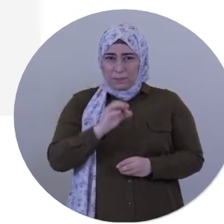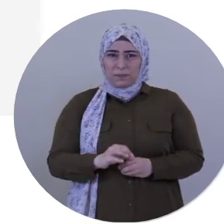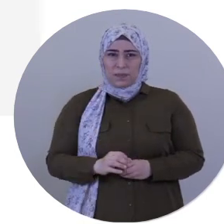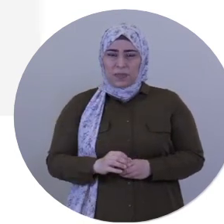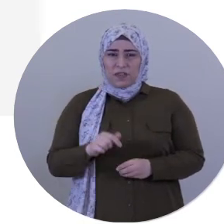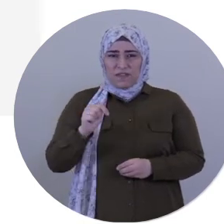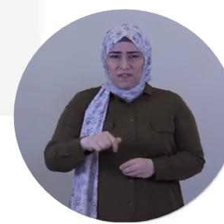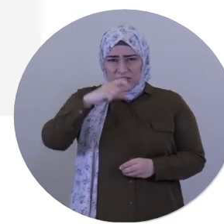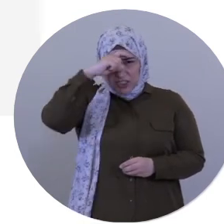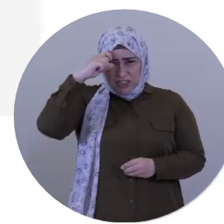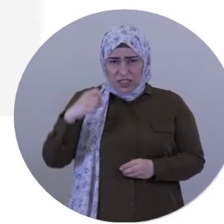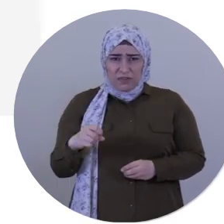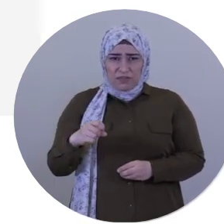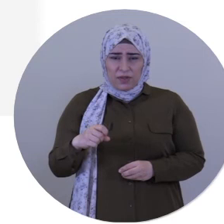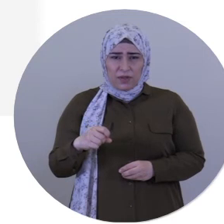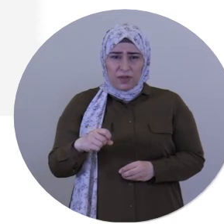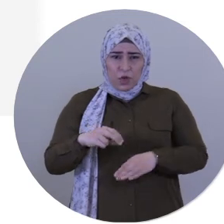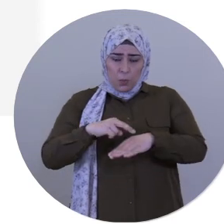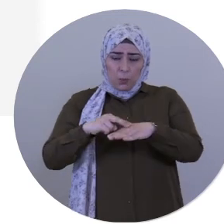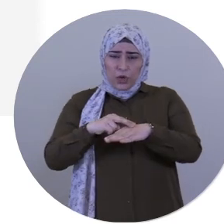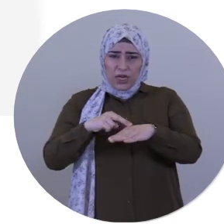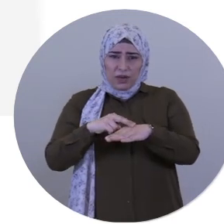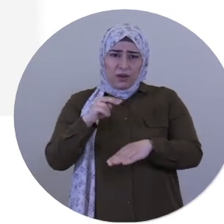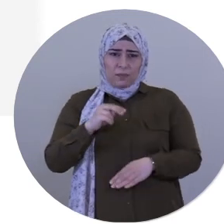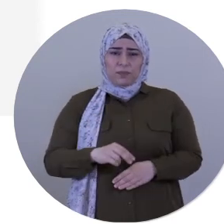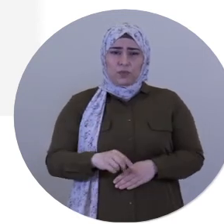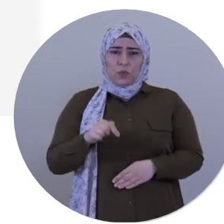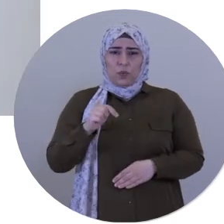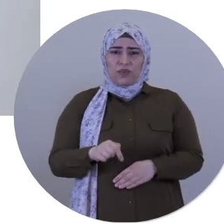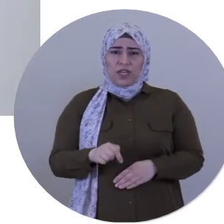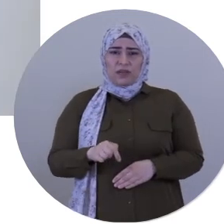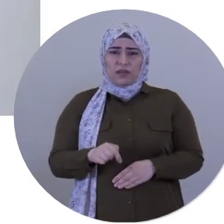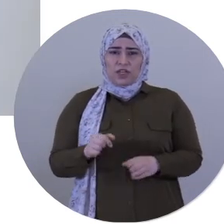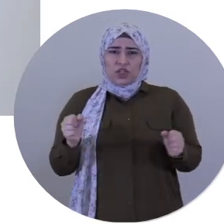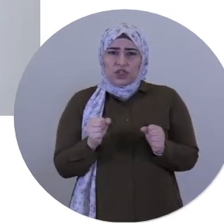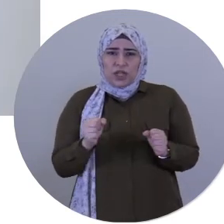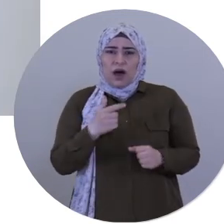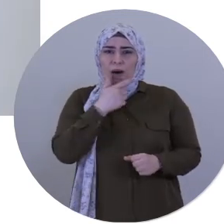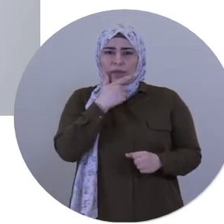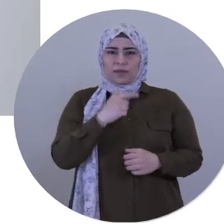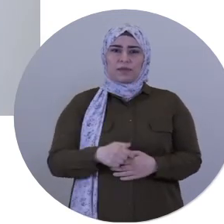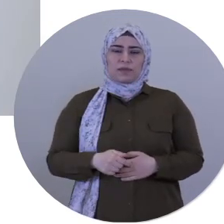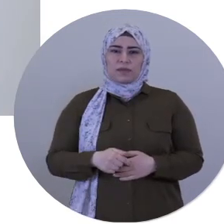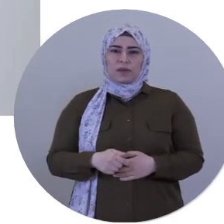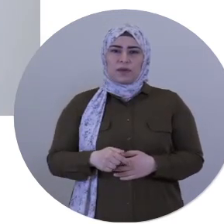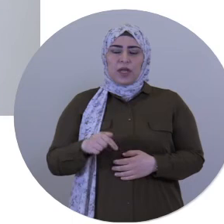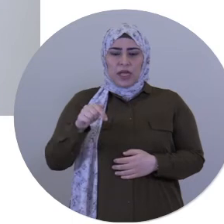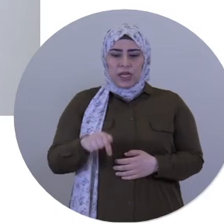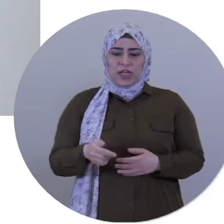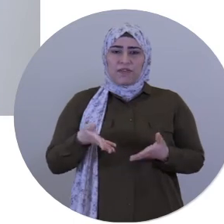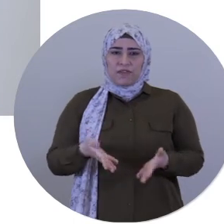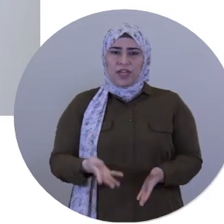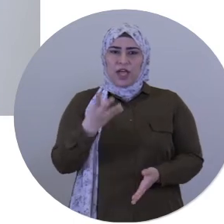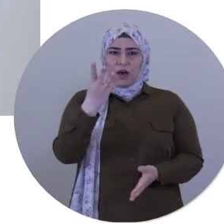winter. This is how they adapt. They change color or skin. I have my 4 ideas, and it asked me for